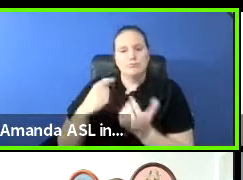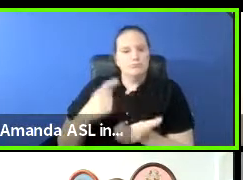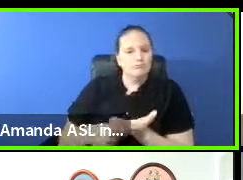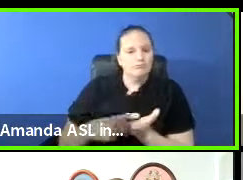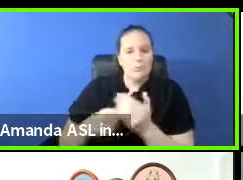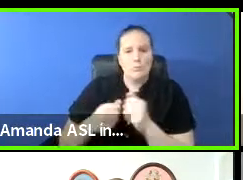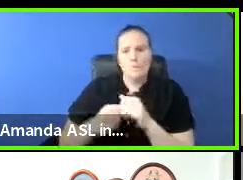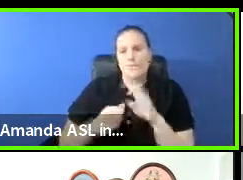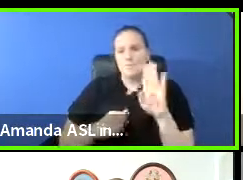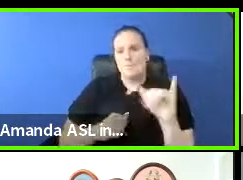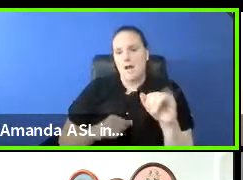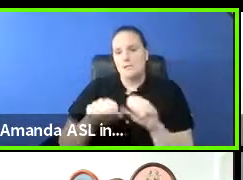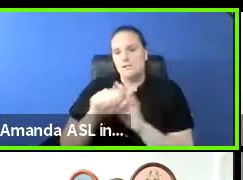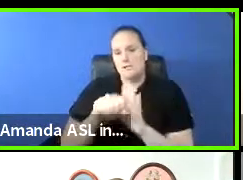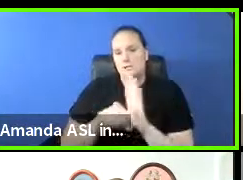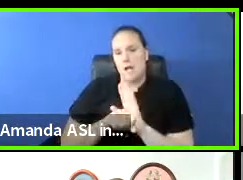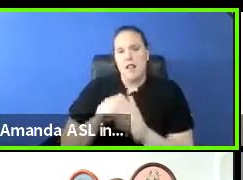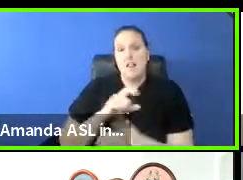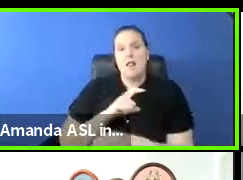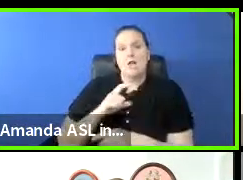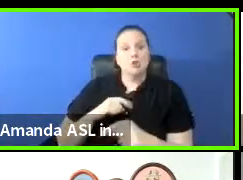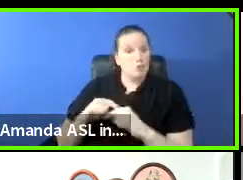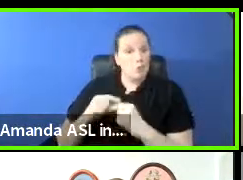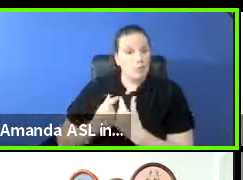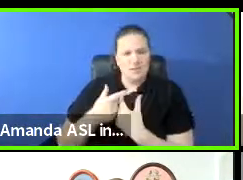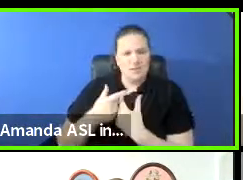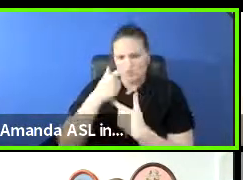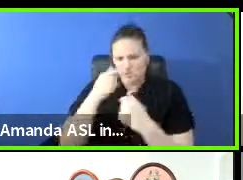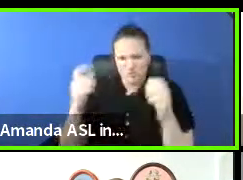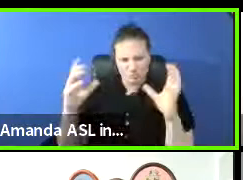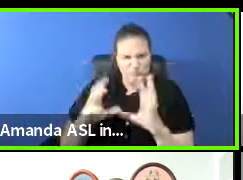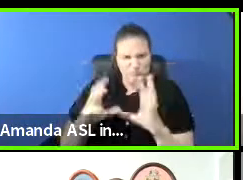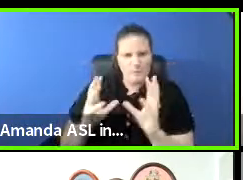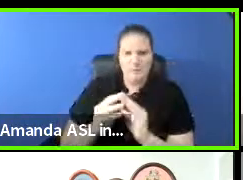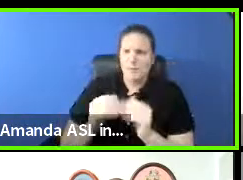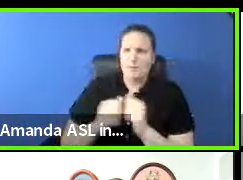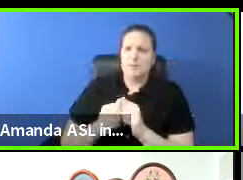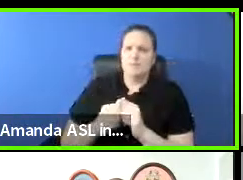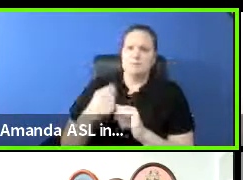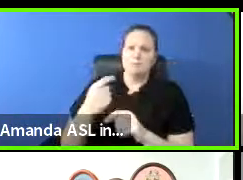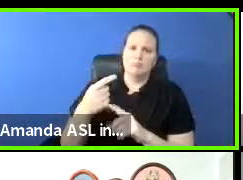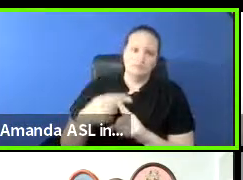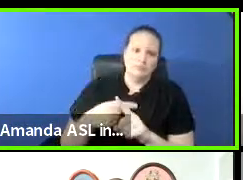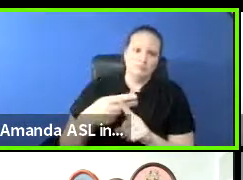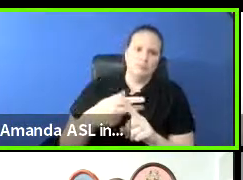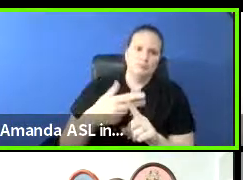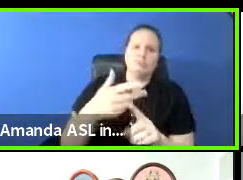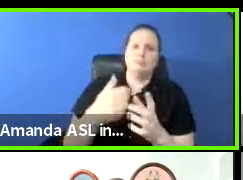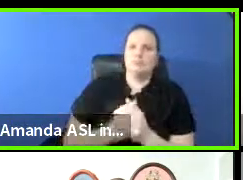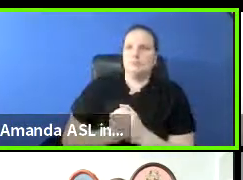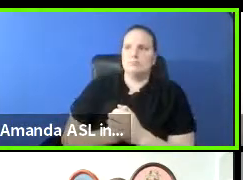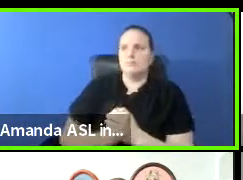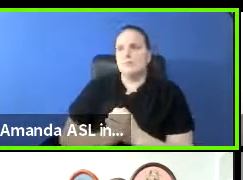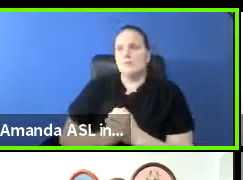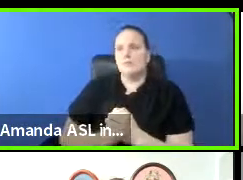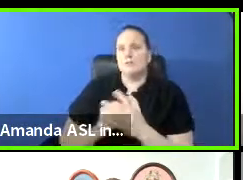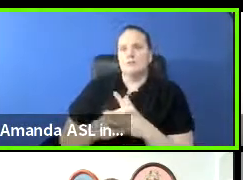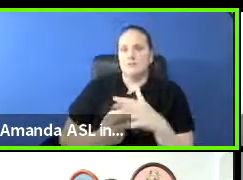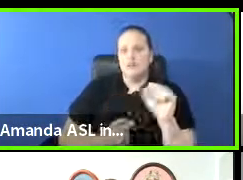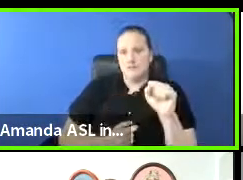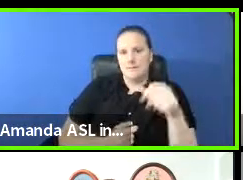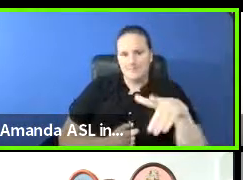very interested in meeting with us on a monthly basis starting in September, because they want to